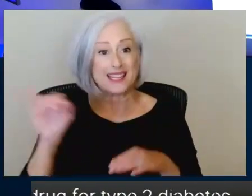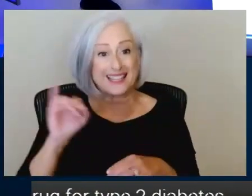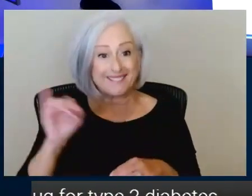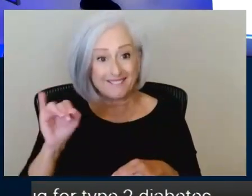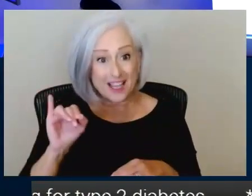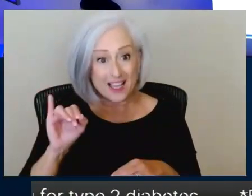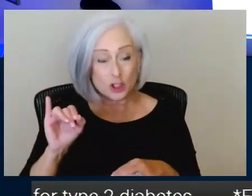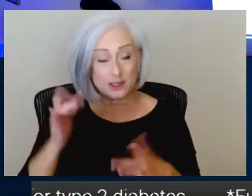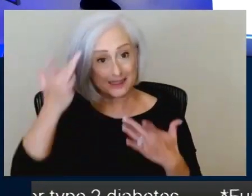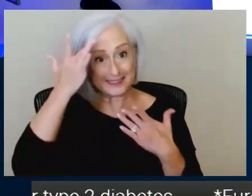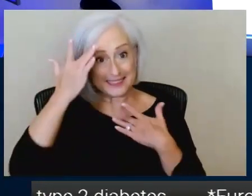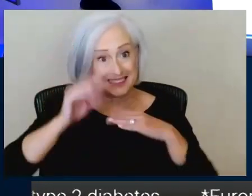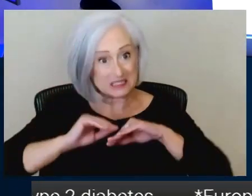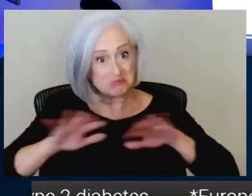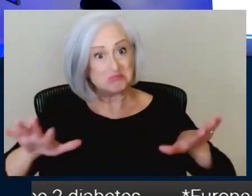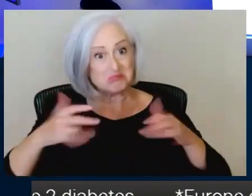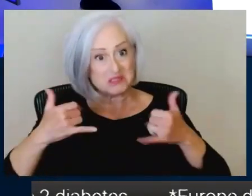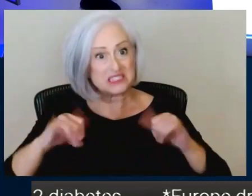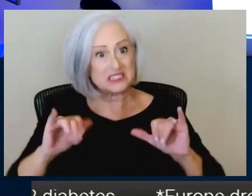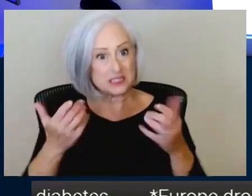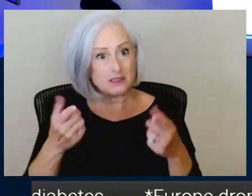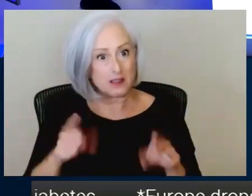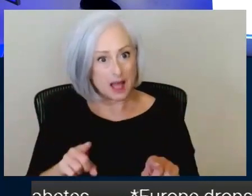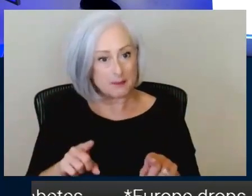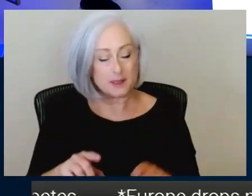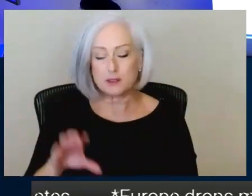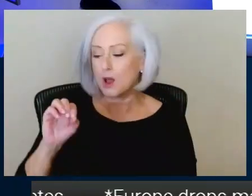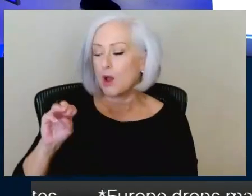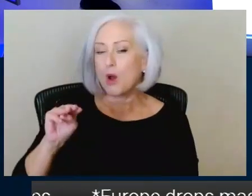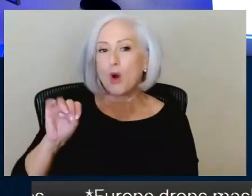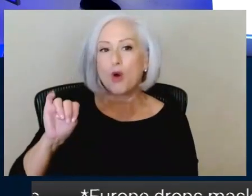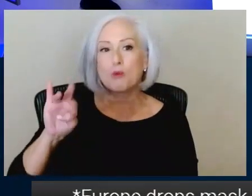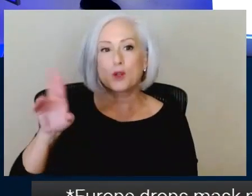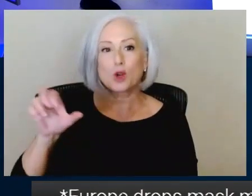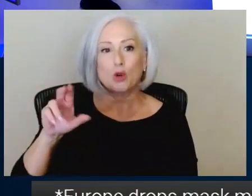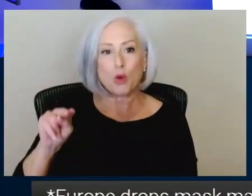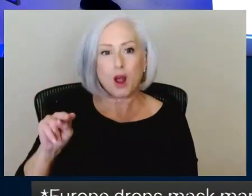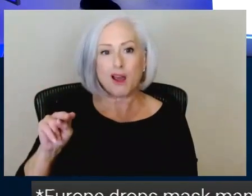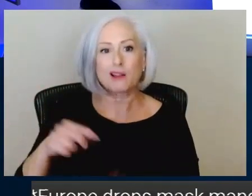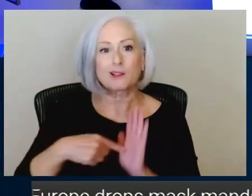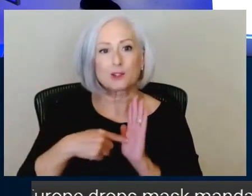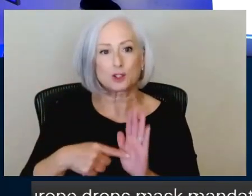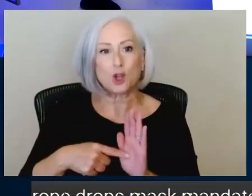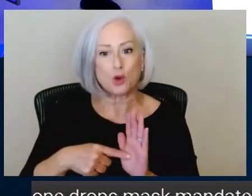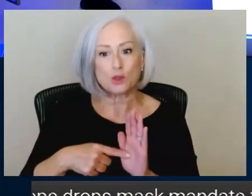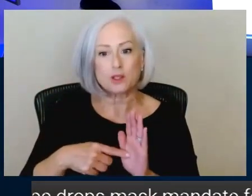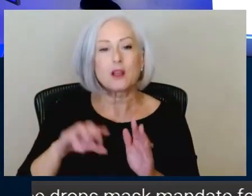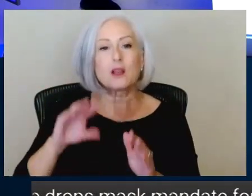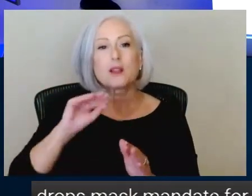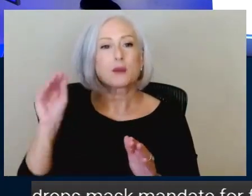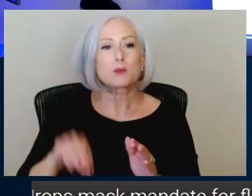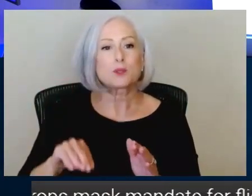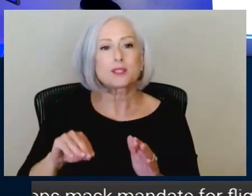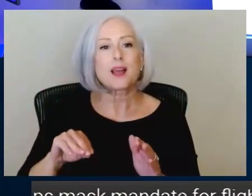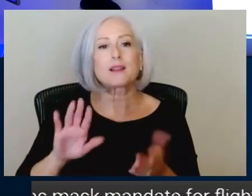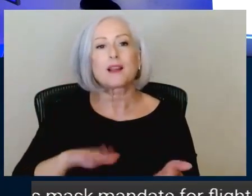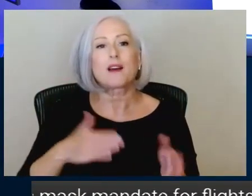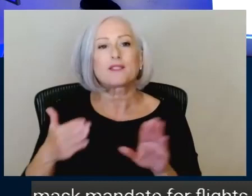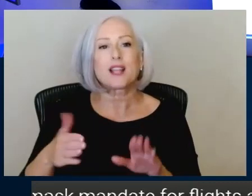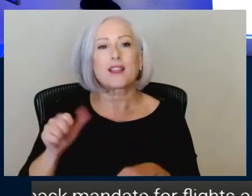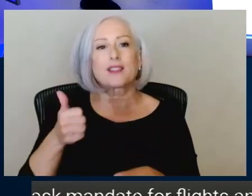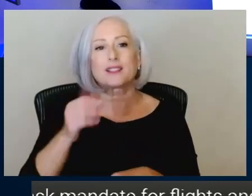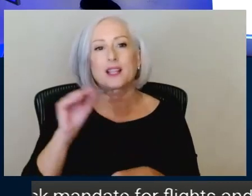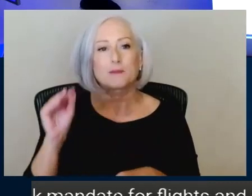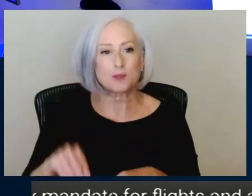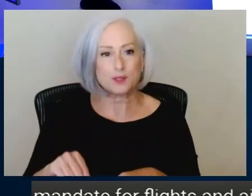transmission still occurs. With Omicron right now, it's predicted that if you look at those maps, that the rate of death is 10 times less amongst the vaccination of those who are vaccinated, but the